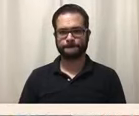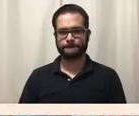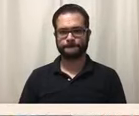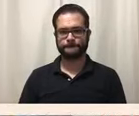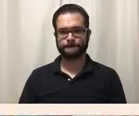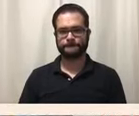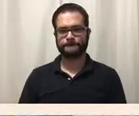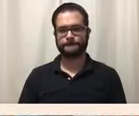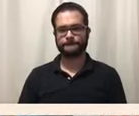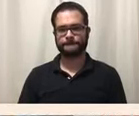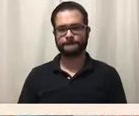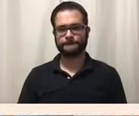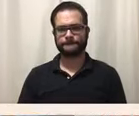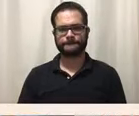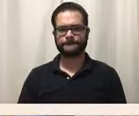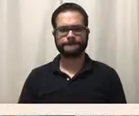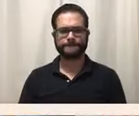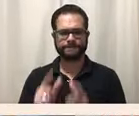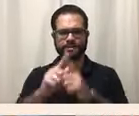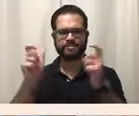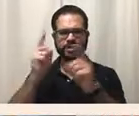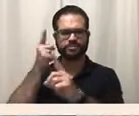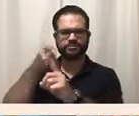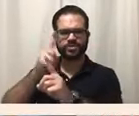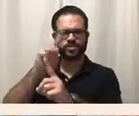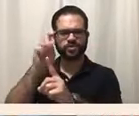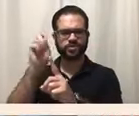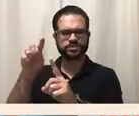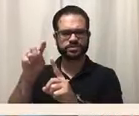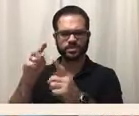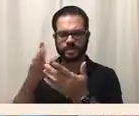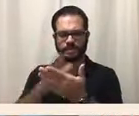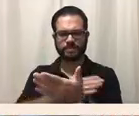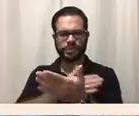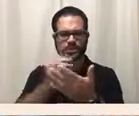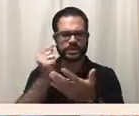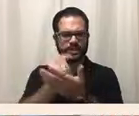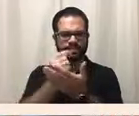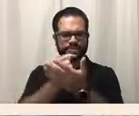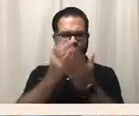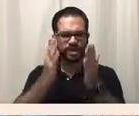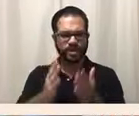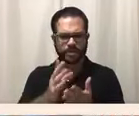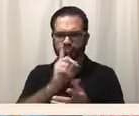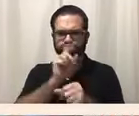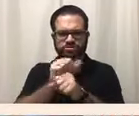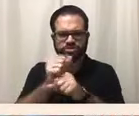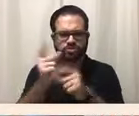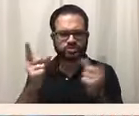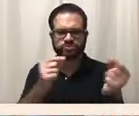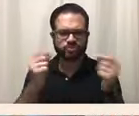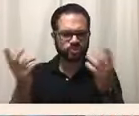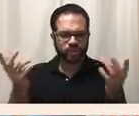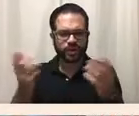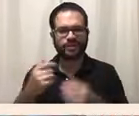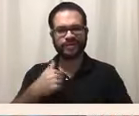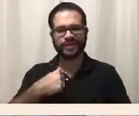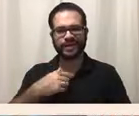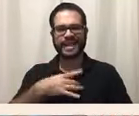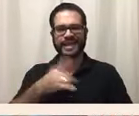And the big question is, but what do music therapists actually do? I like this quote by